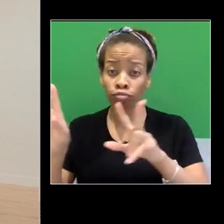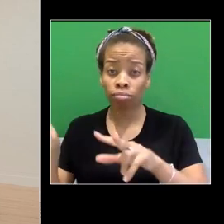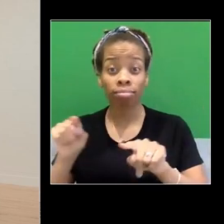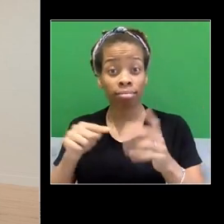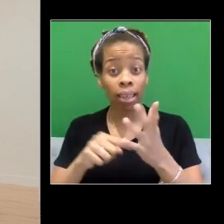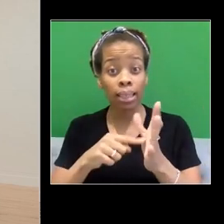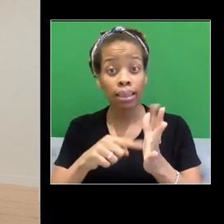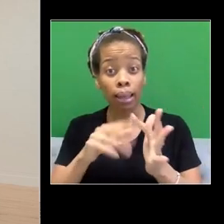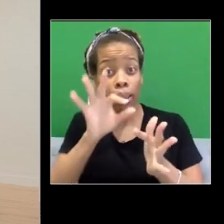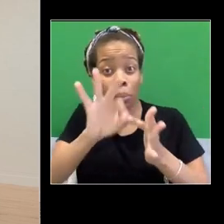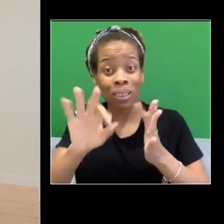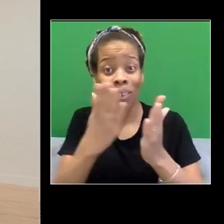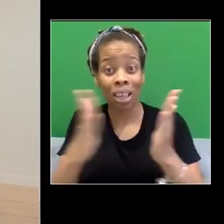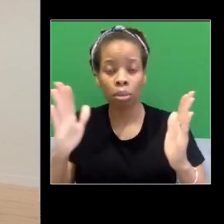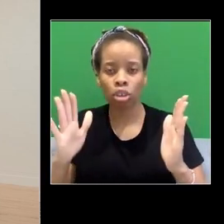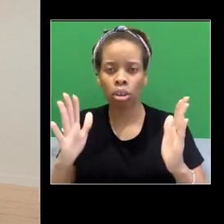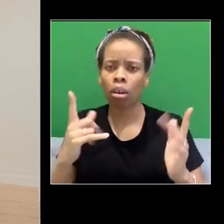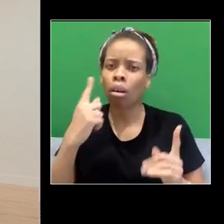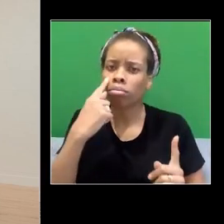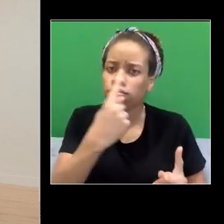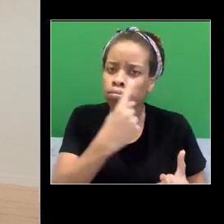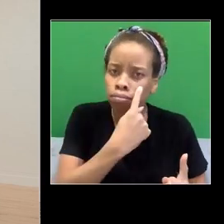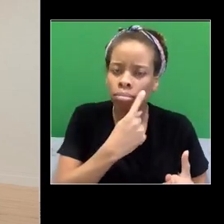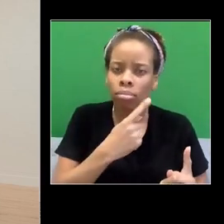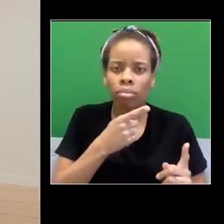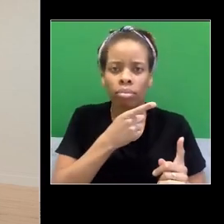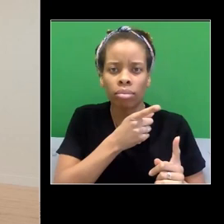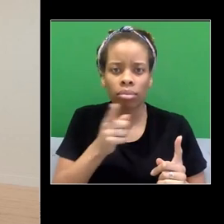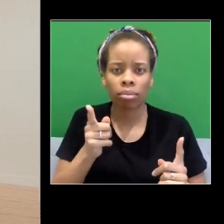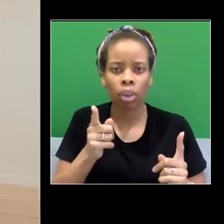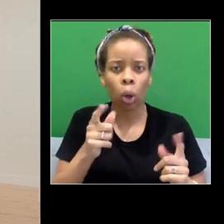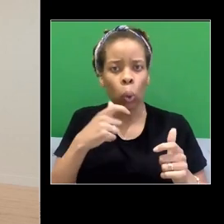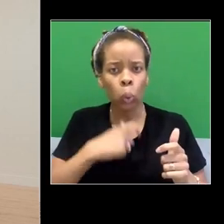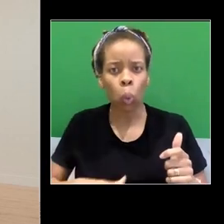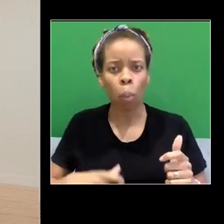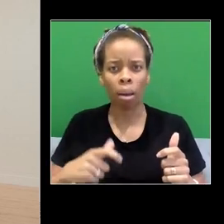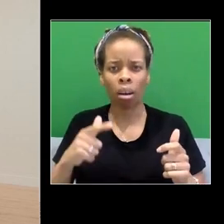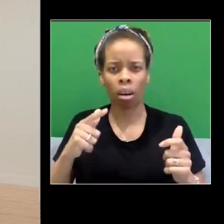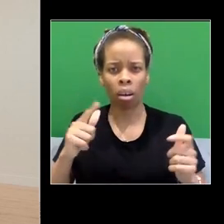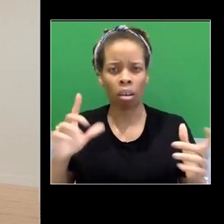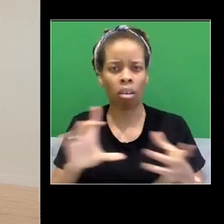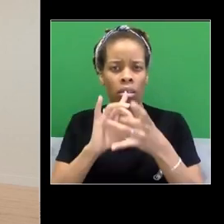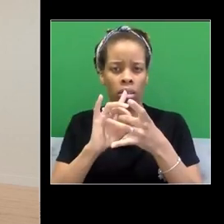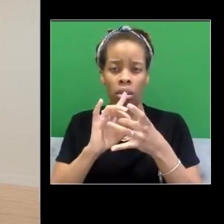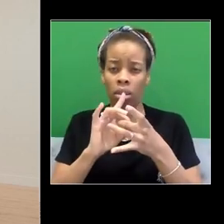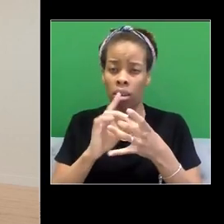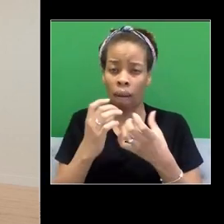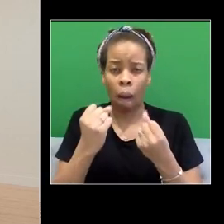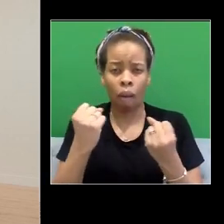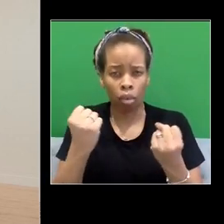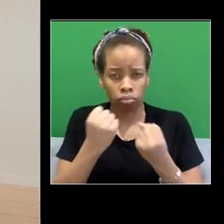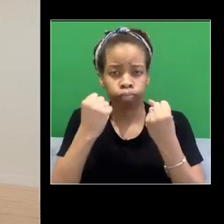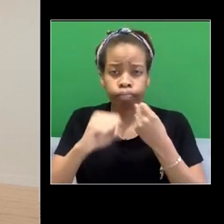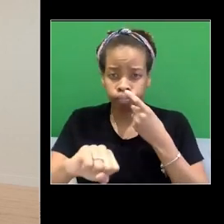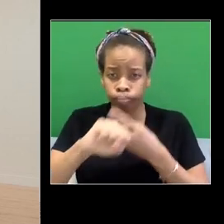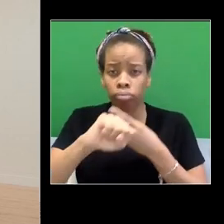is the expansive nature of your relationship to these ideas of humanity. which ground themselves very much in the